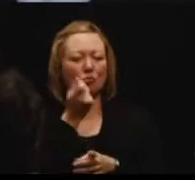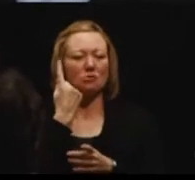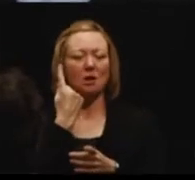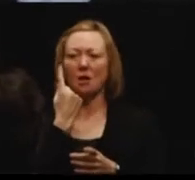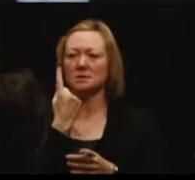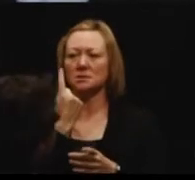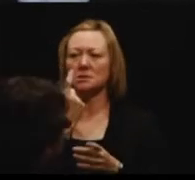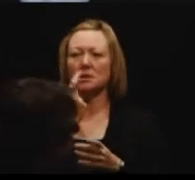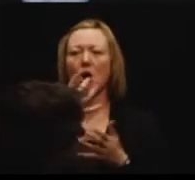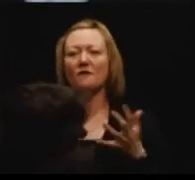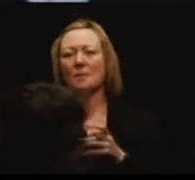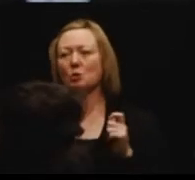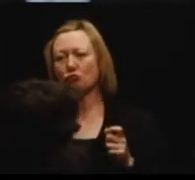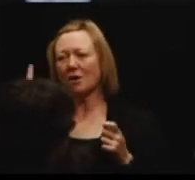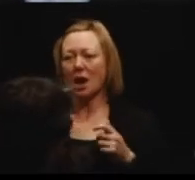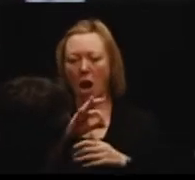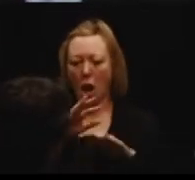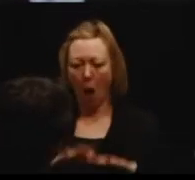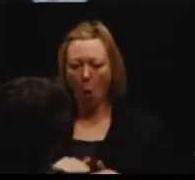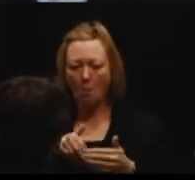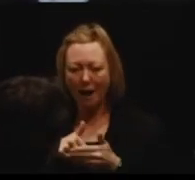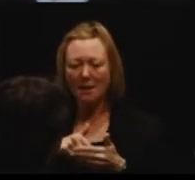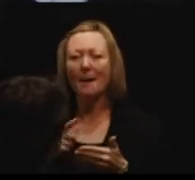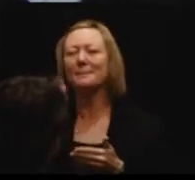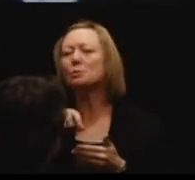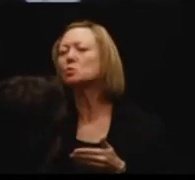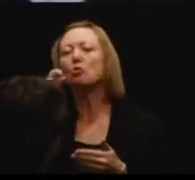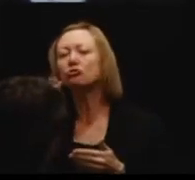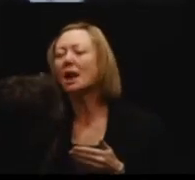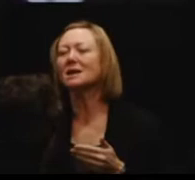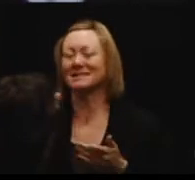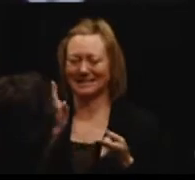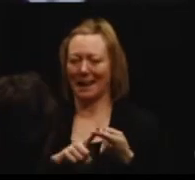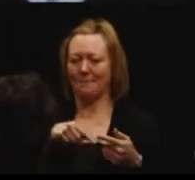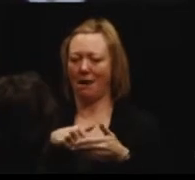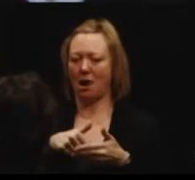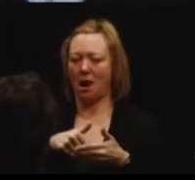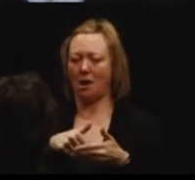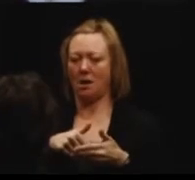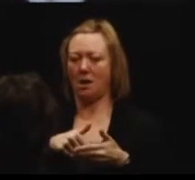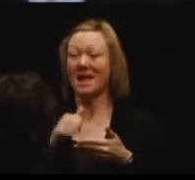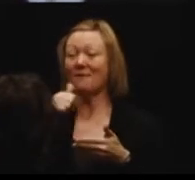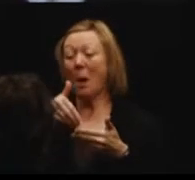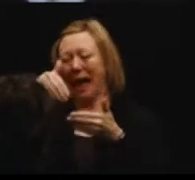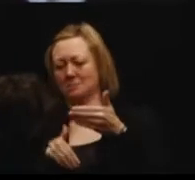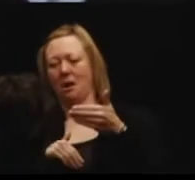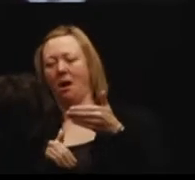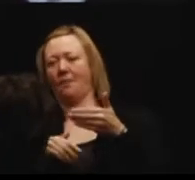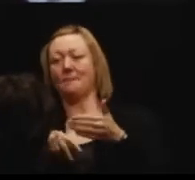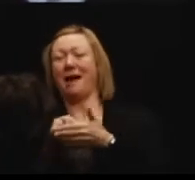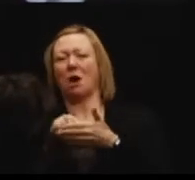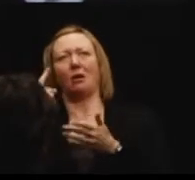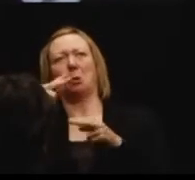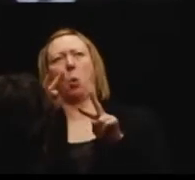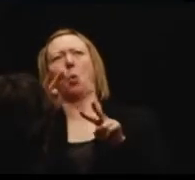low barrier. But there is still a barrier. It might be low, but it's perceived to be high. What we need to do is figure out how we can make those barriers